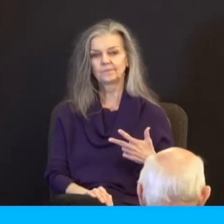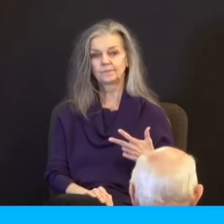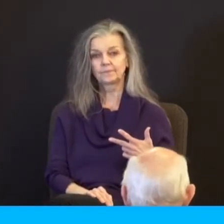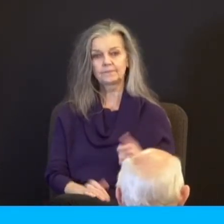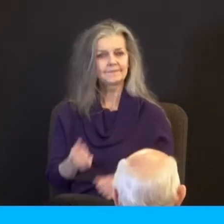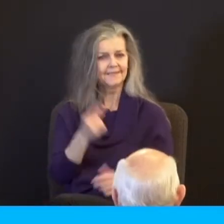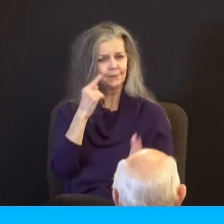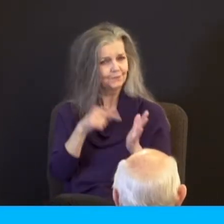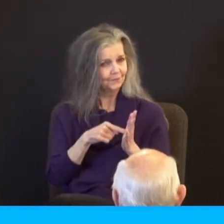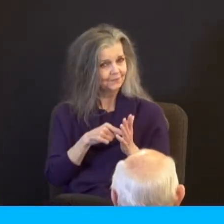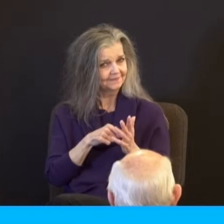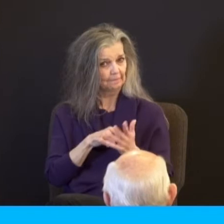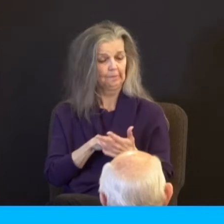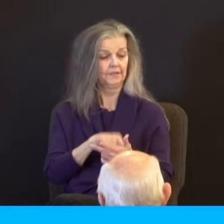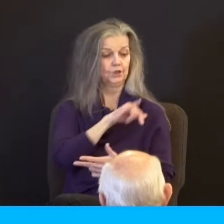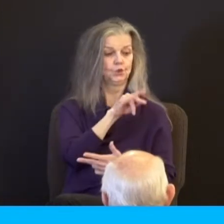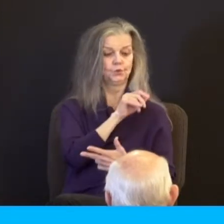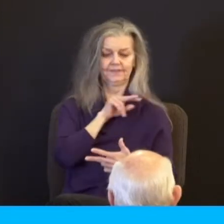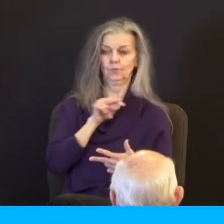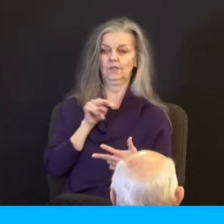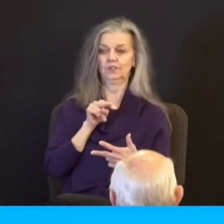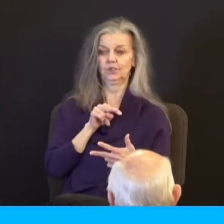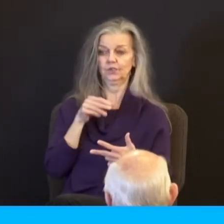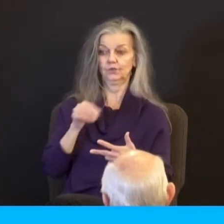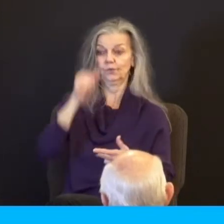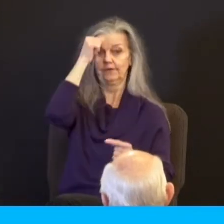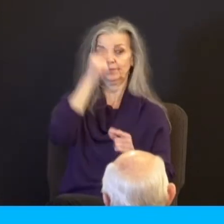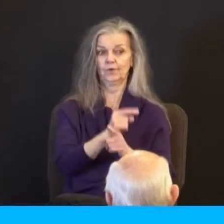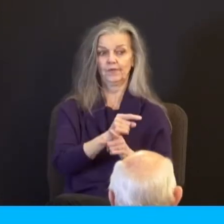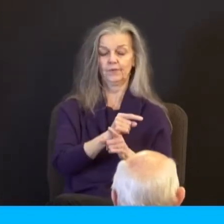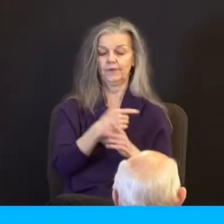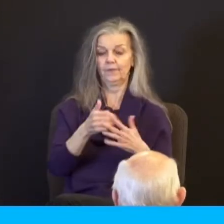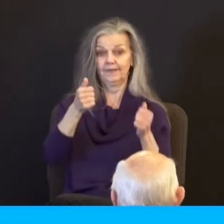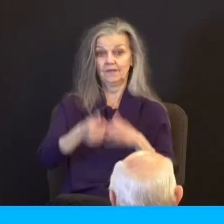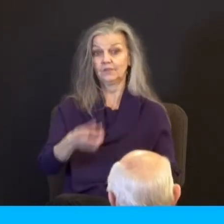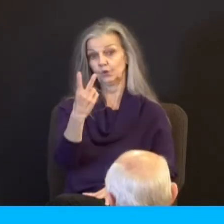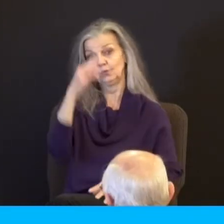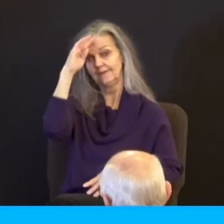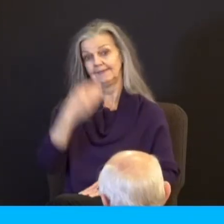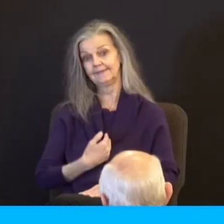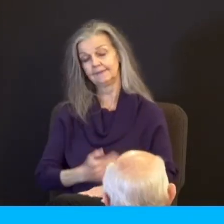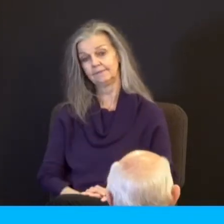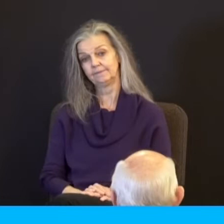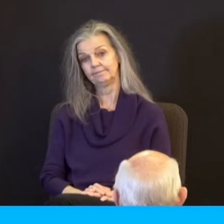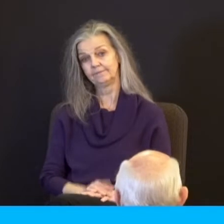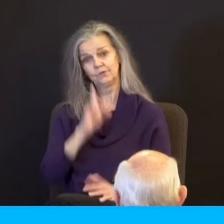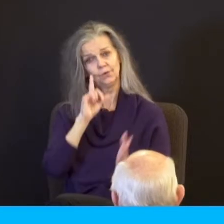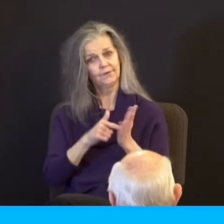Anybody noticing that here's Judah, who sold his brother, and he's already lost 2 sons? Anybody catch